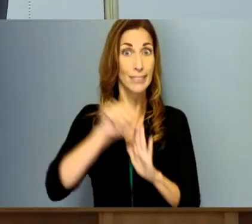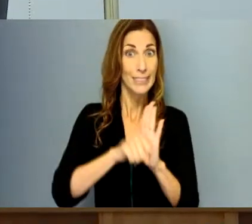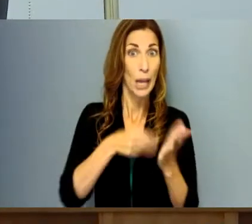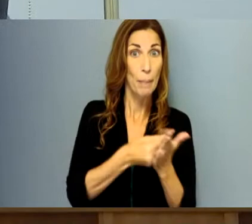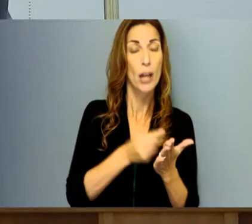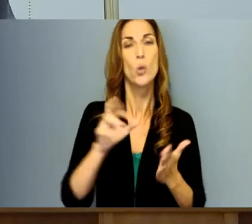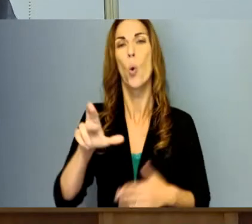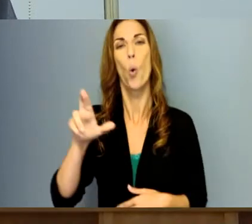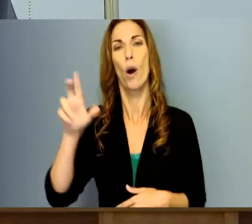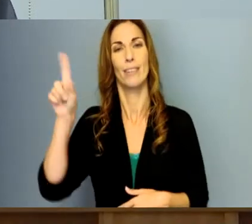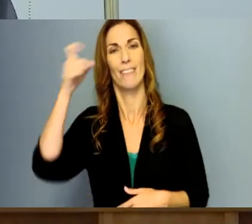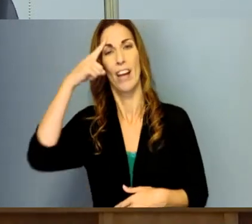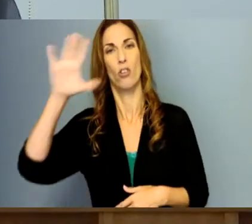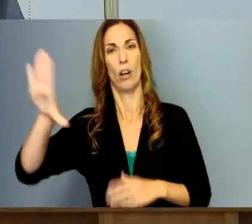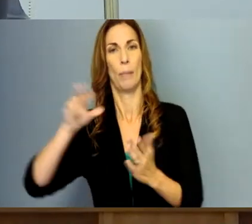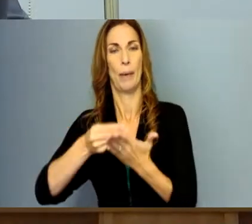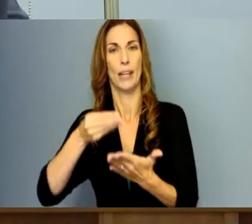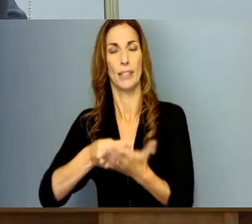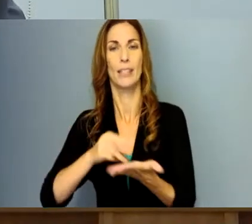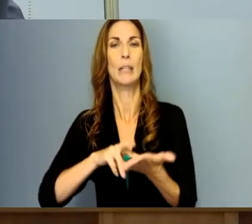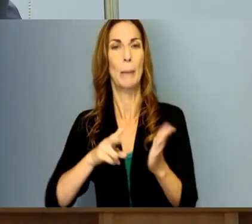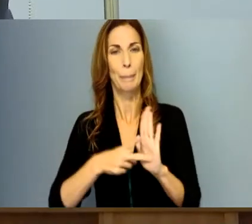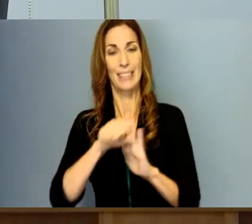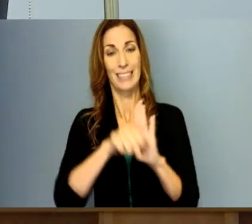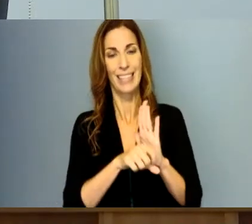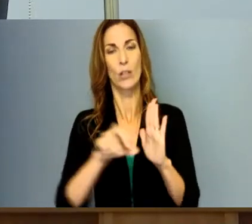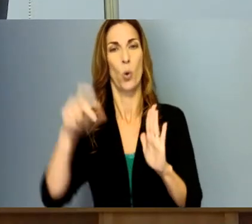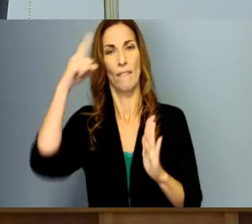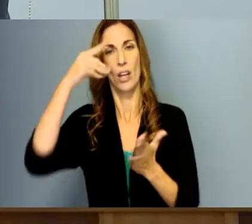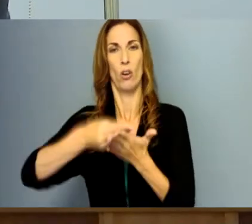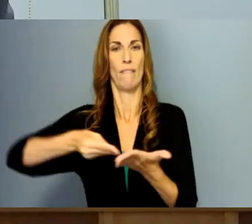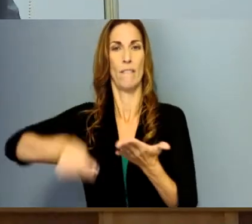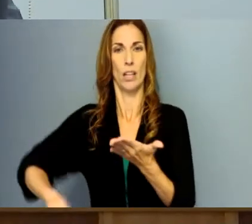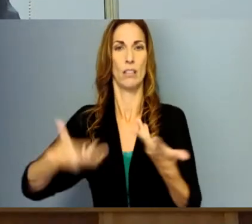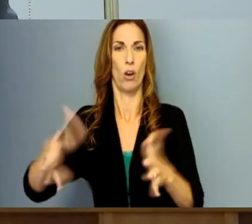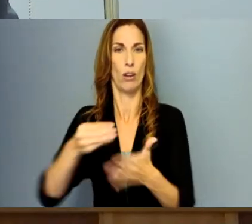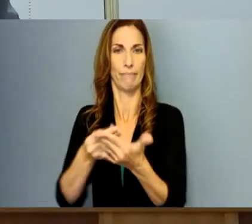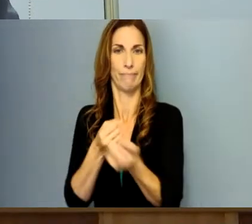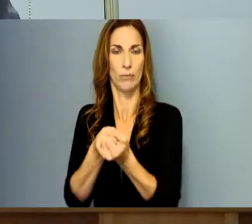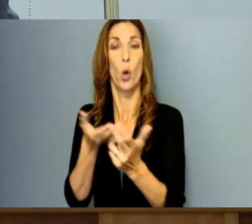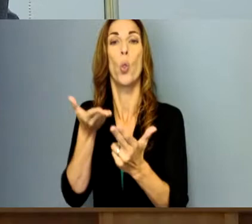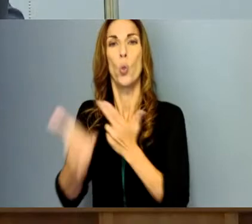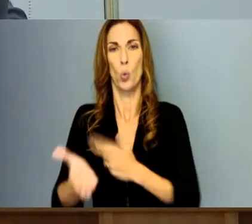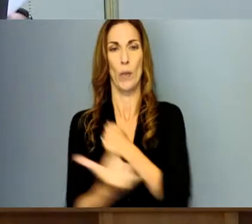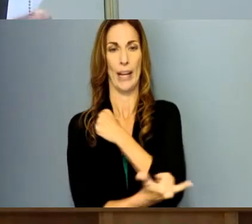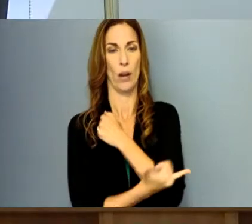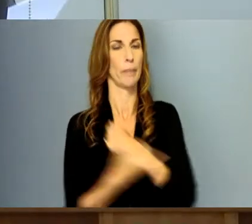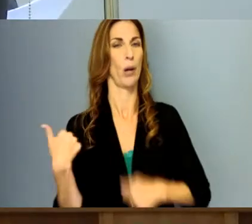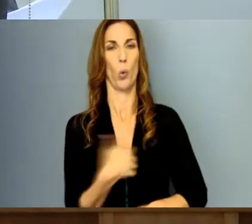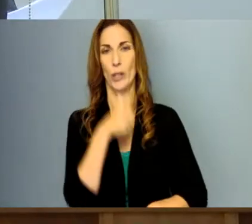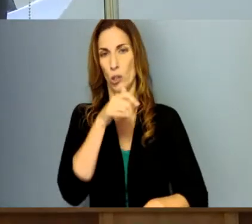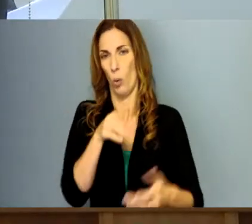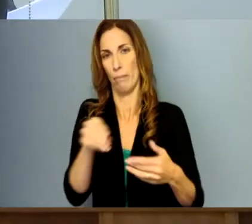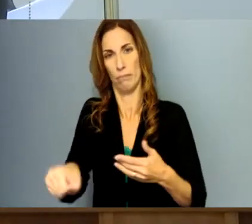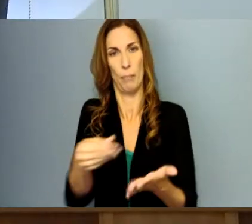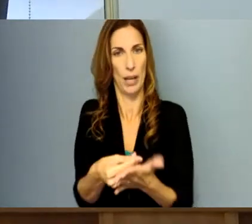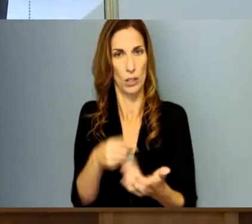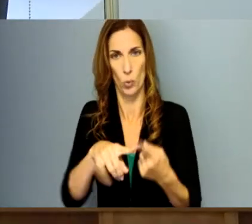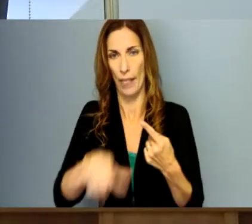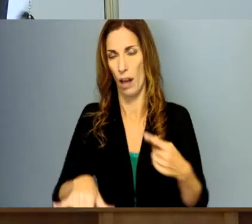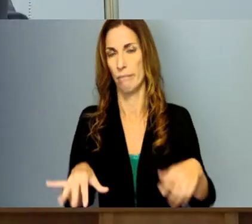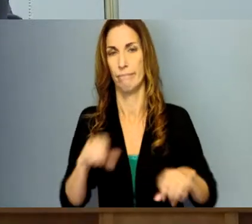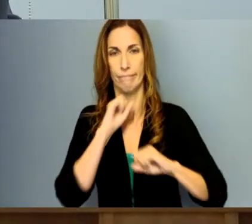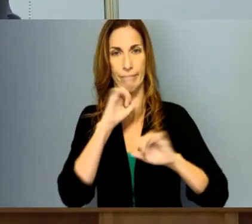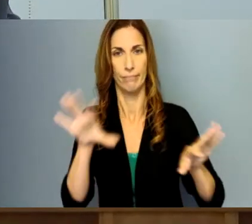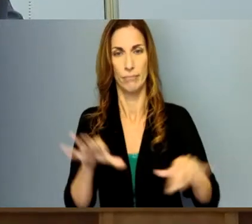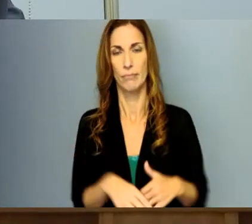see 0%, it usually means it's state or federal financing that comes through the county. Let's see.